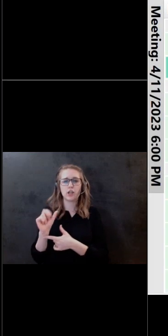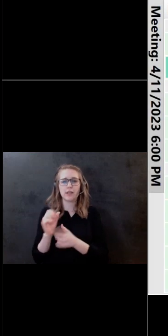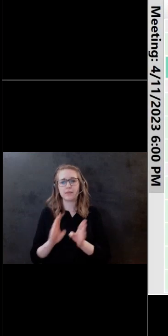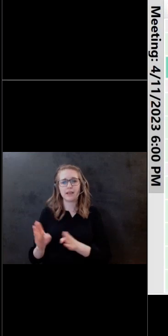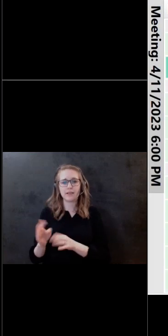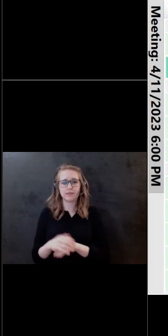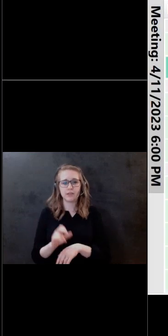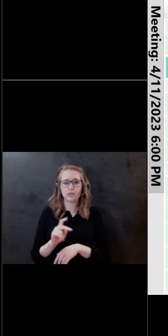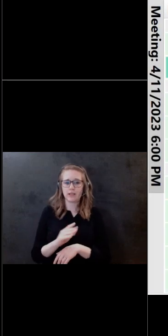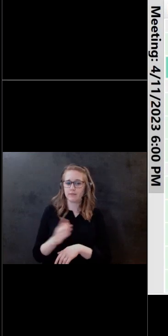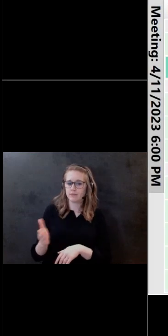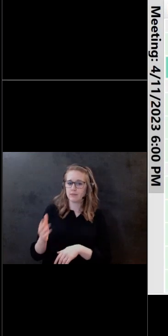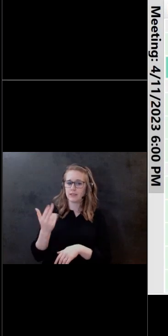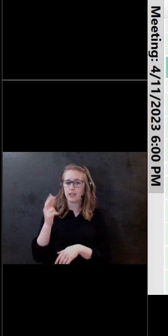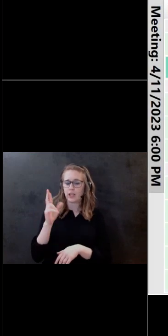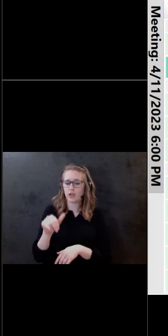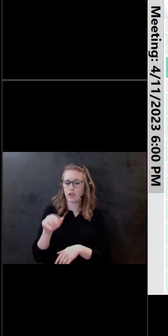Harry Woodworth, Boyne Beach.